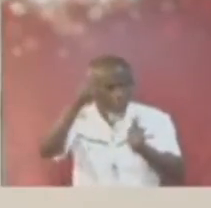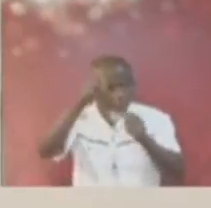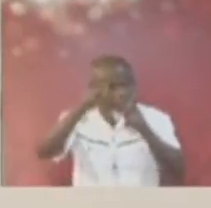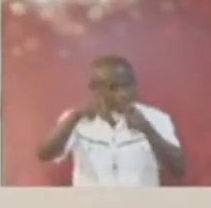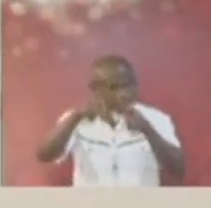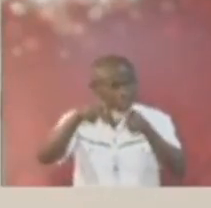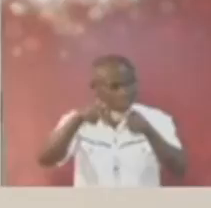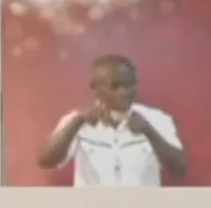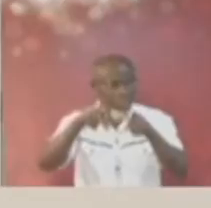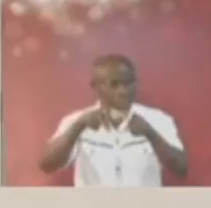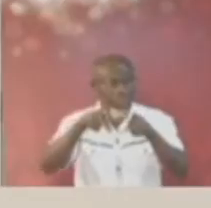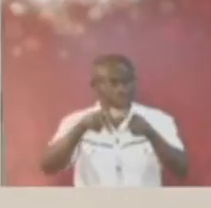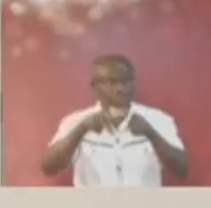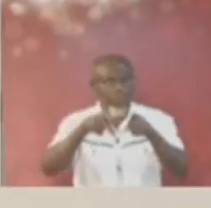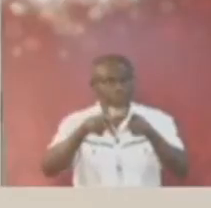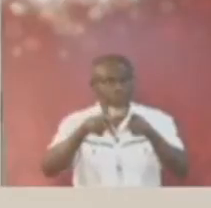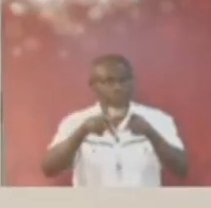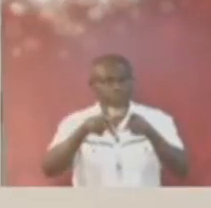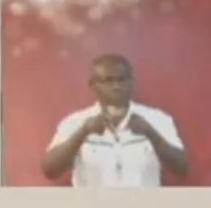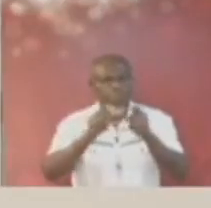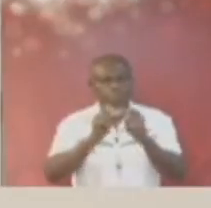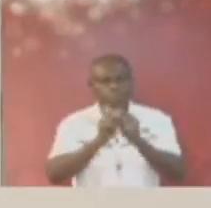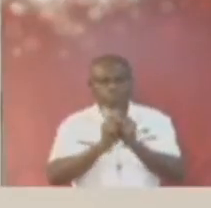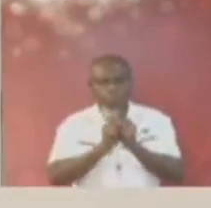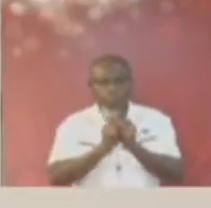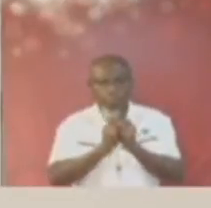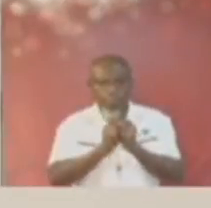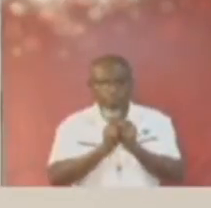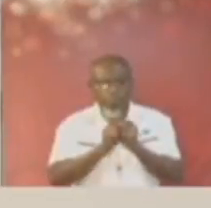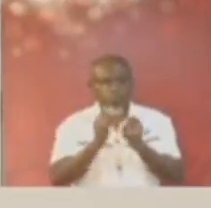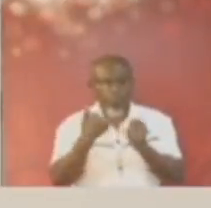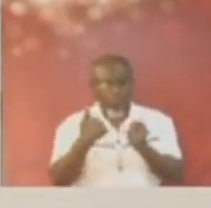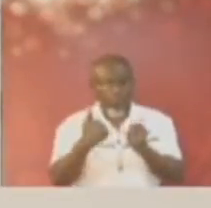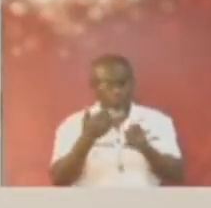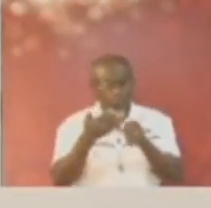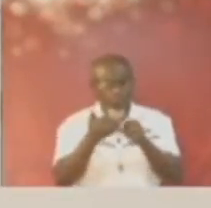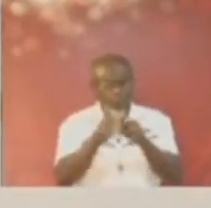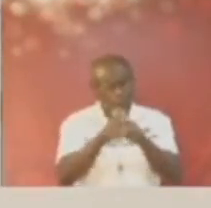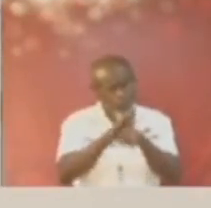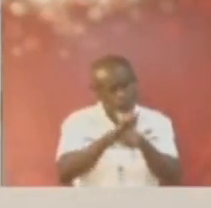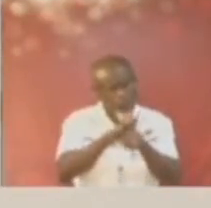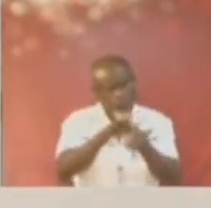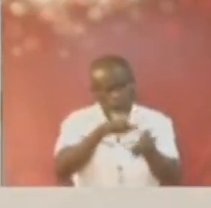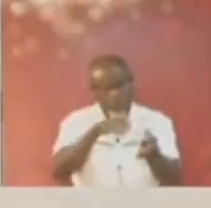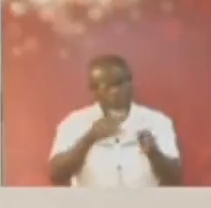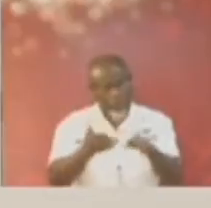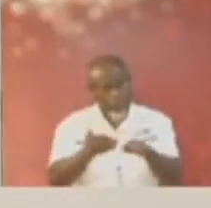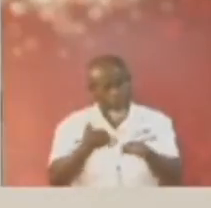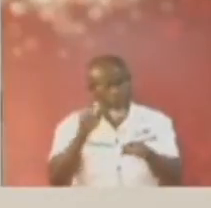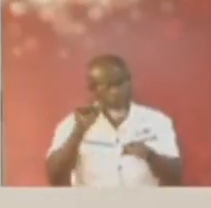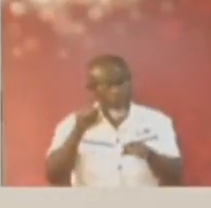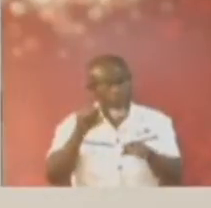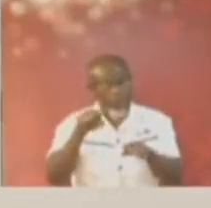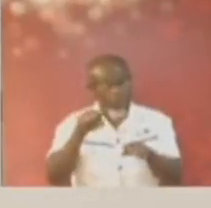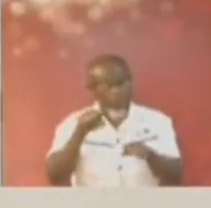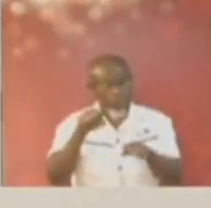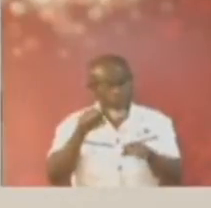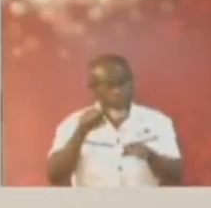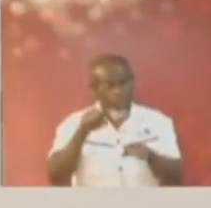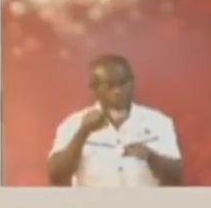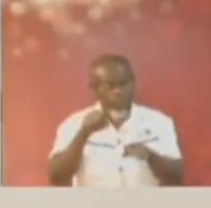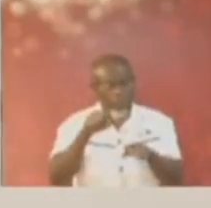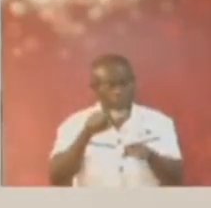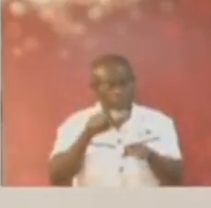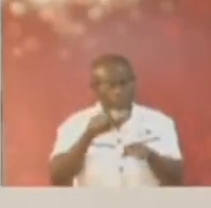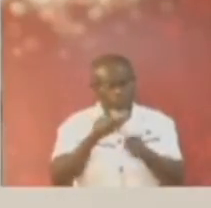the age-specific case fatality rates for COVID-19 in particular, you start to see case fatality rates that are much higher than our